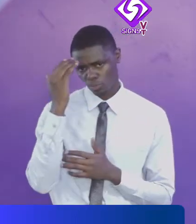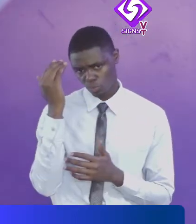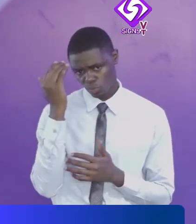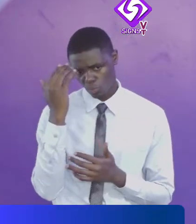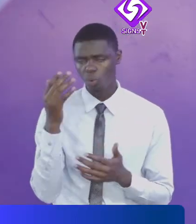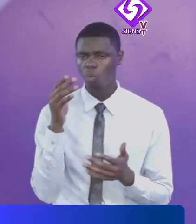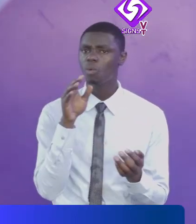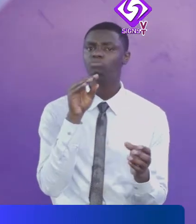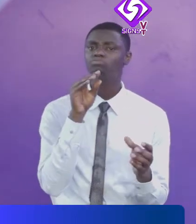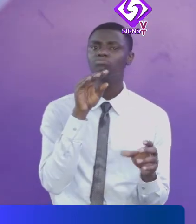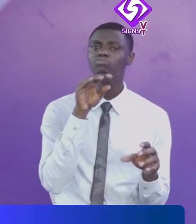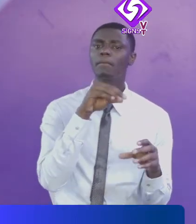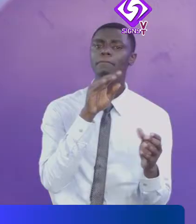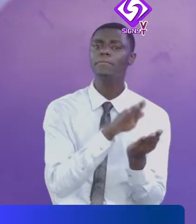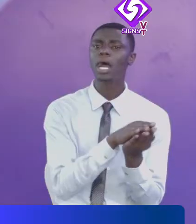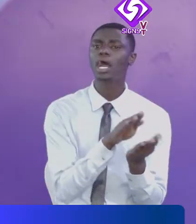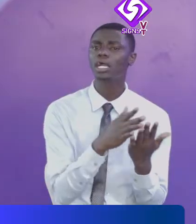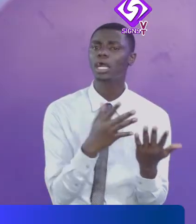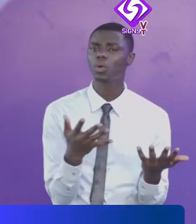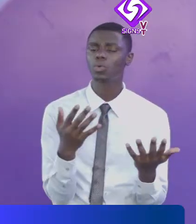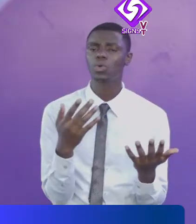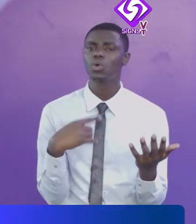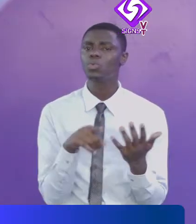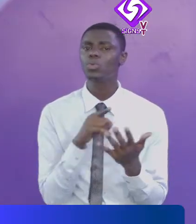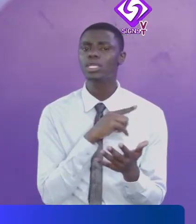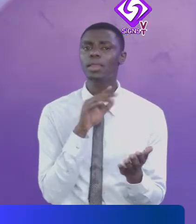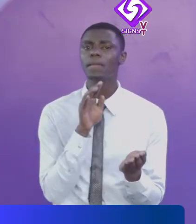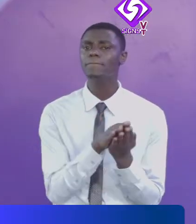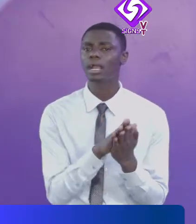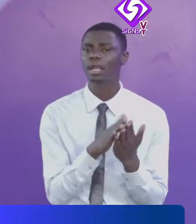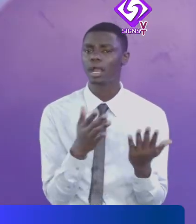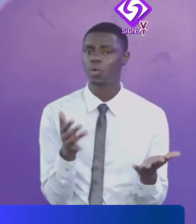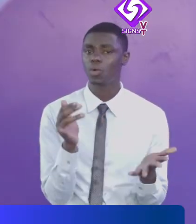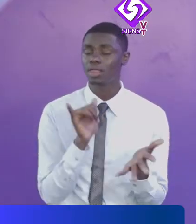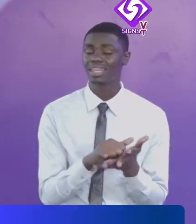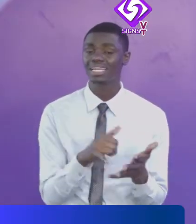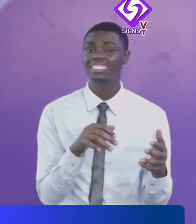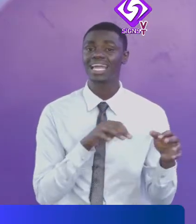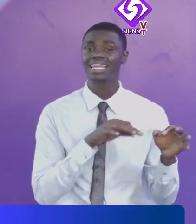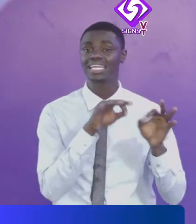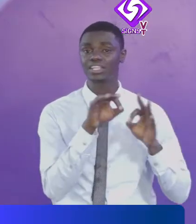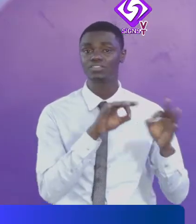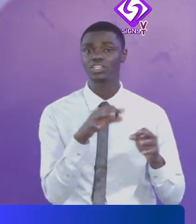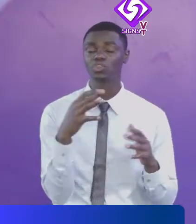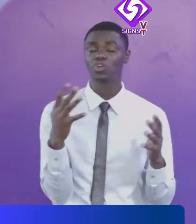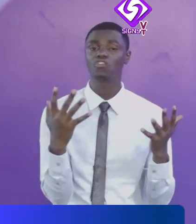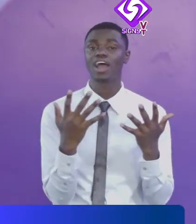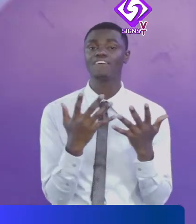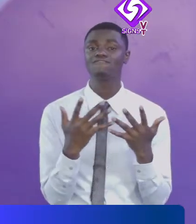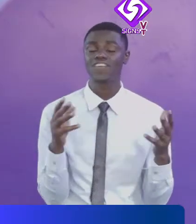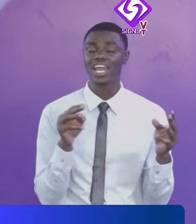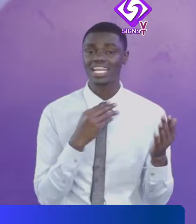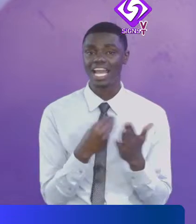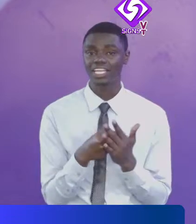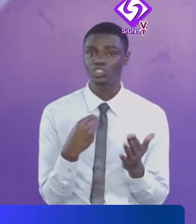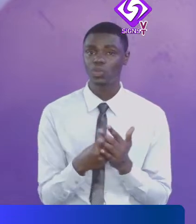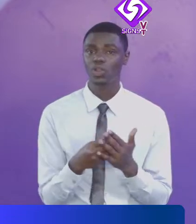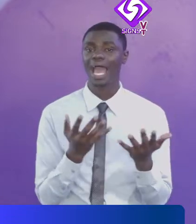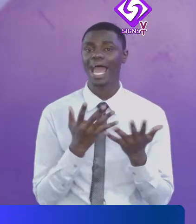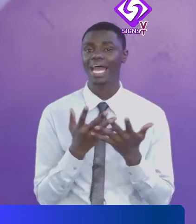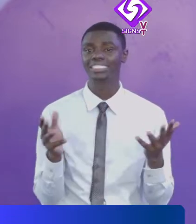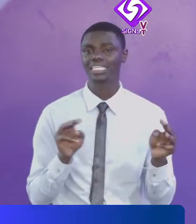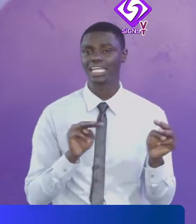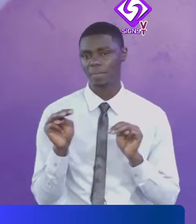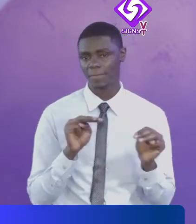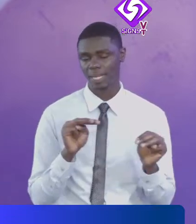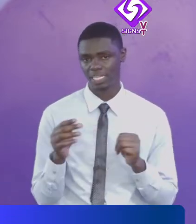money? What financial asset do we buy with this money? That's the actual definition of financial asset management. So we can have the word financial ahead of it, so